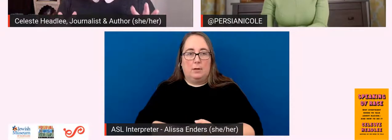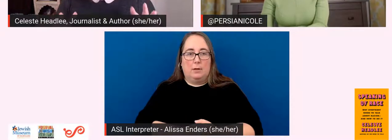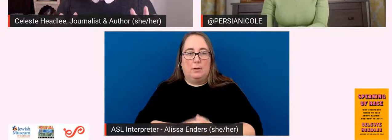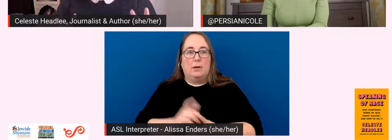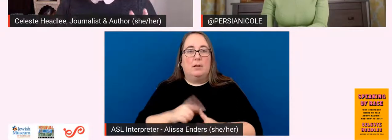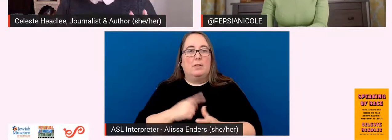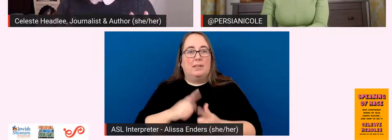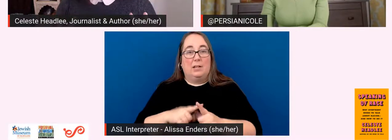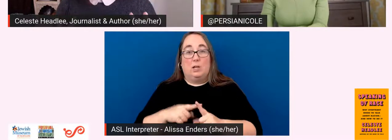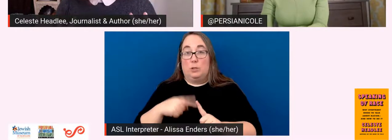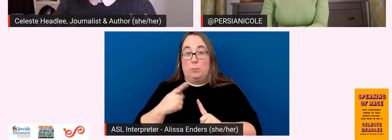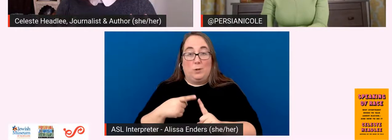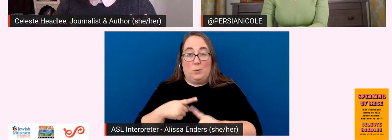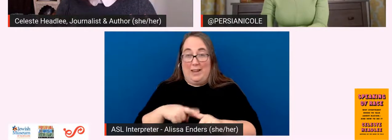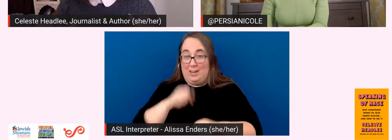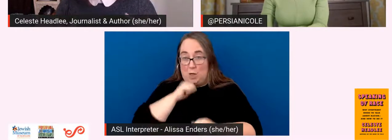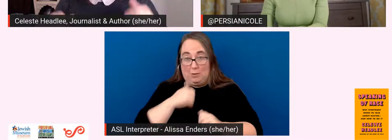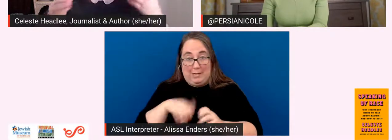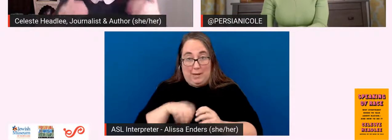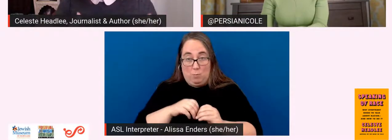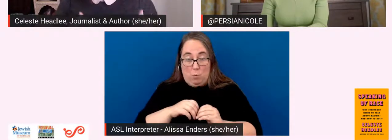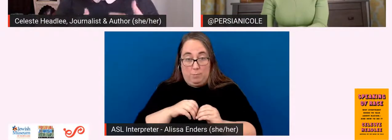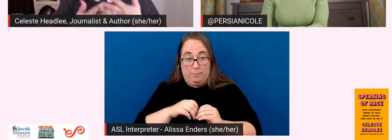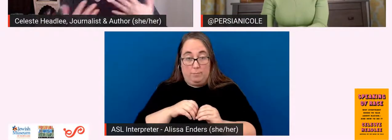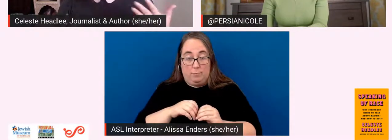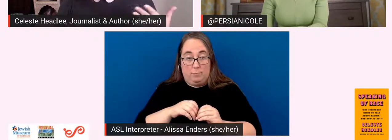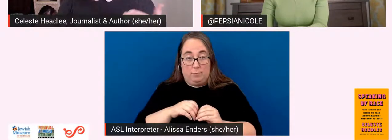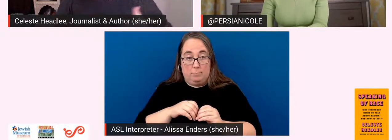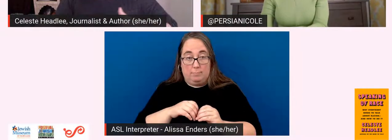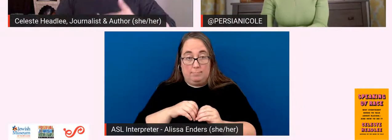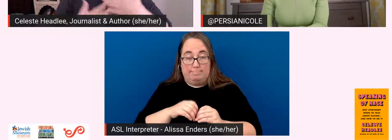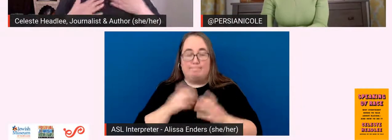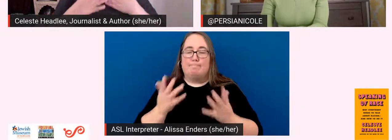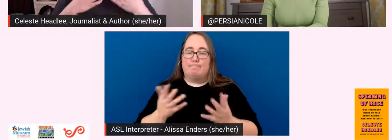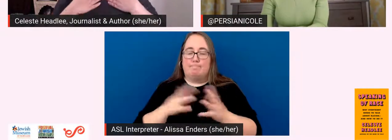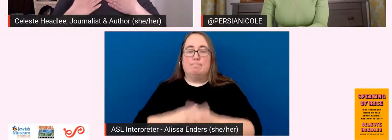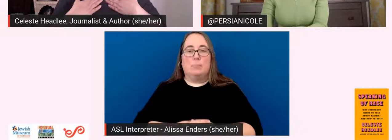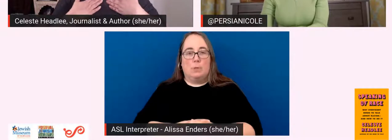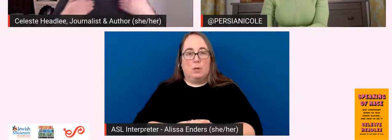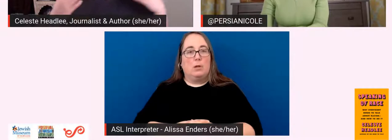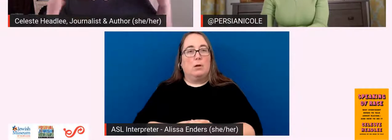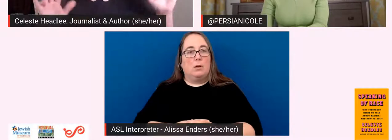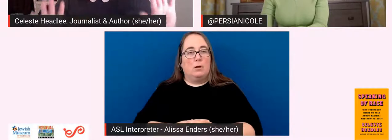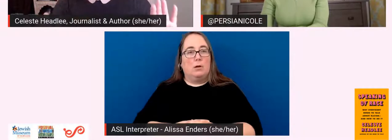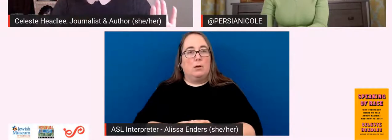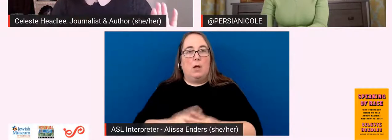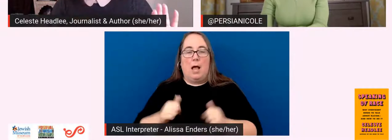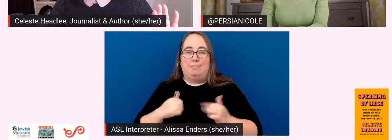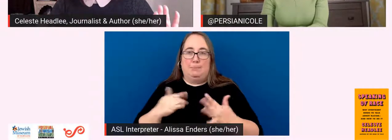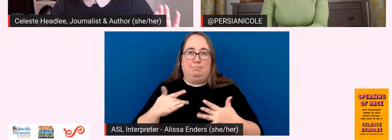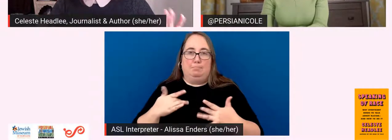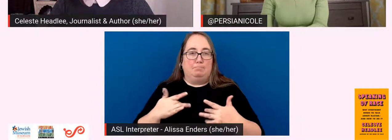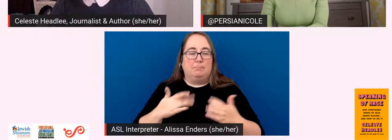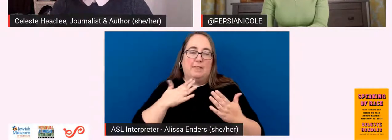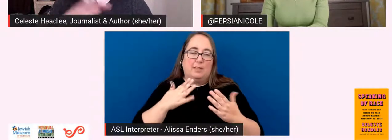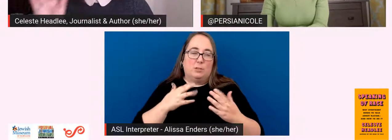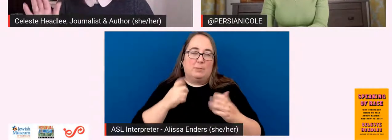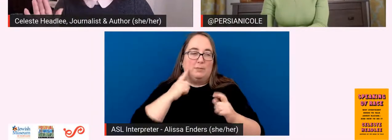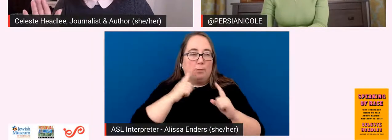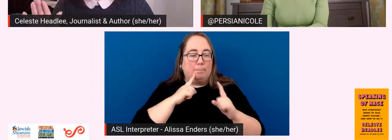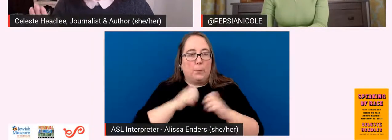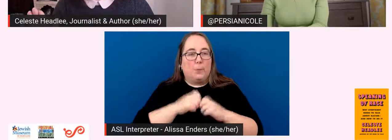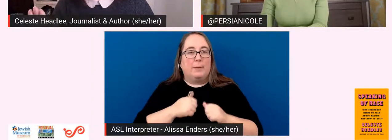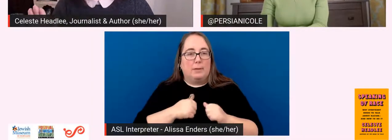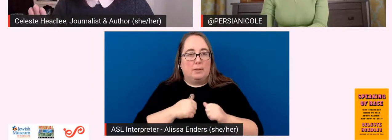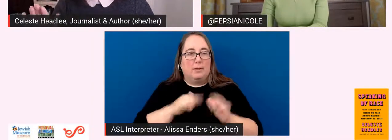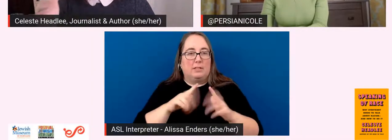to the point where you can't tolerate it anymore, then you say, you know what? This is actually getting me worked up. Thank you so much for speaking with me.